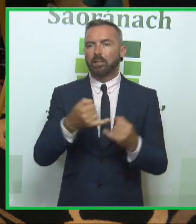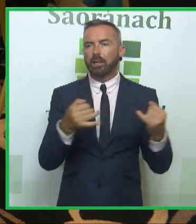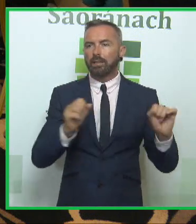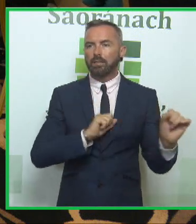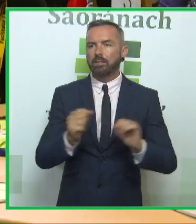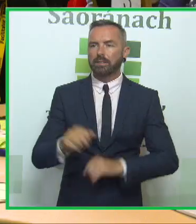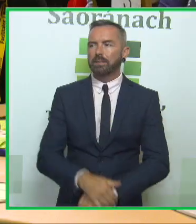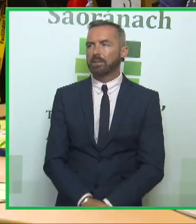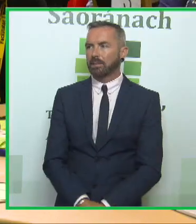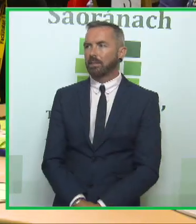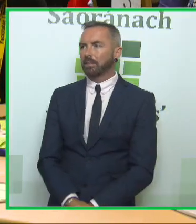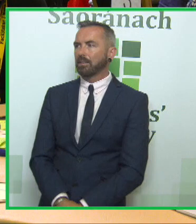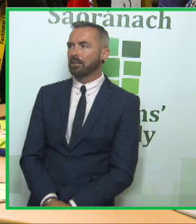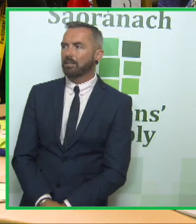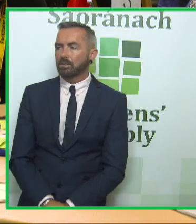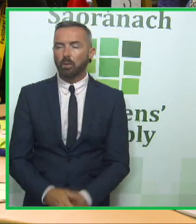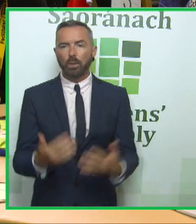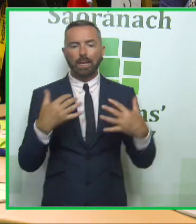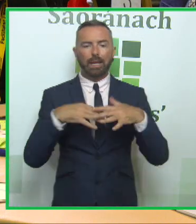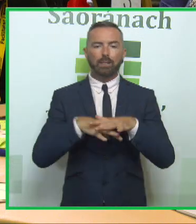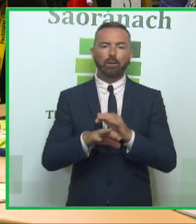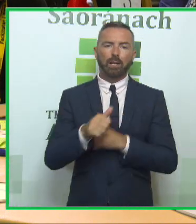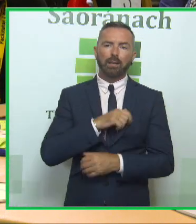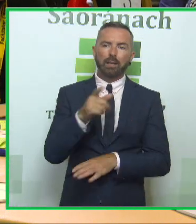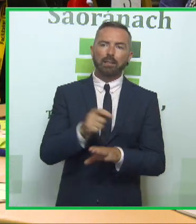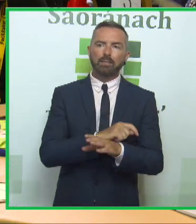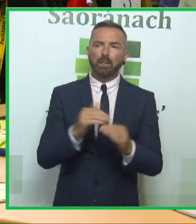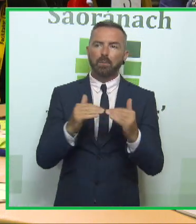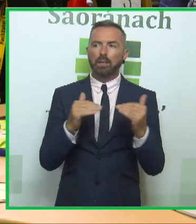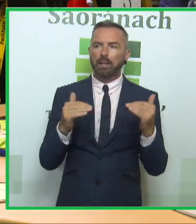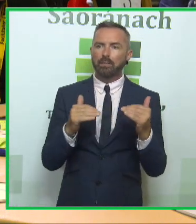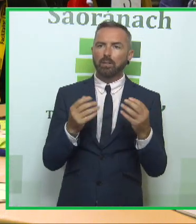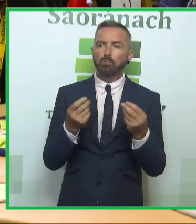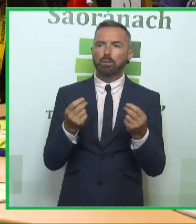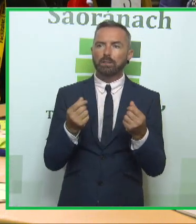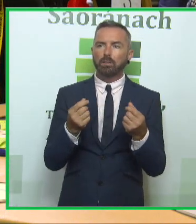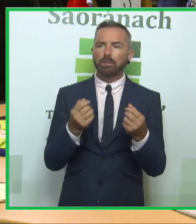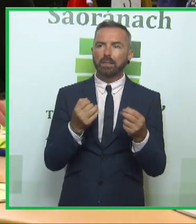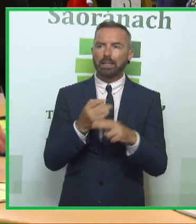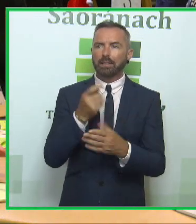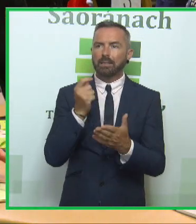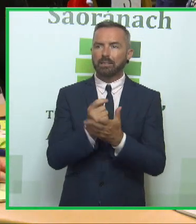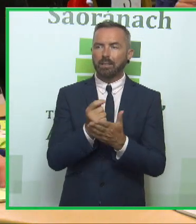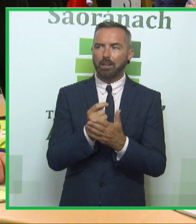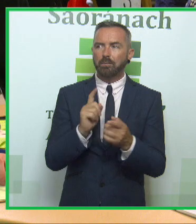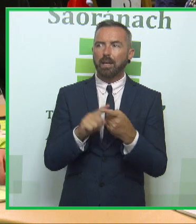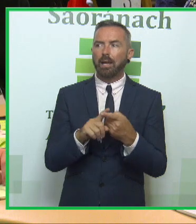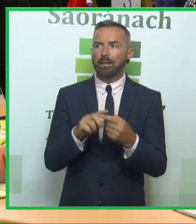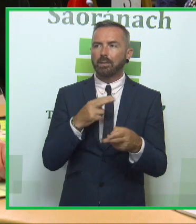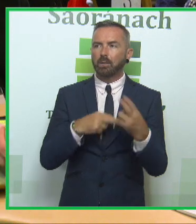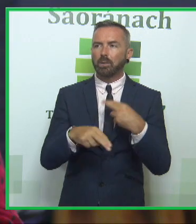services. So integration at that sort of level that's resourced and timelined and